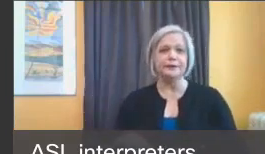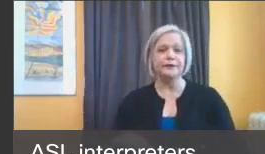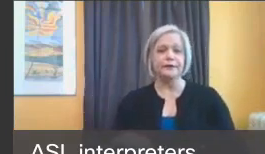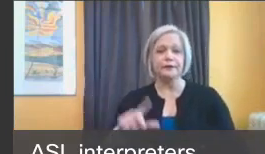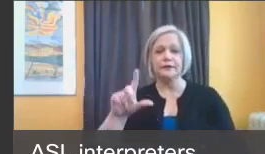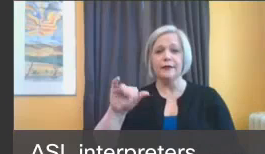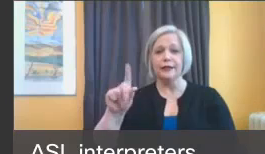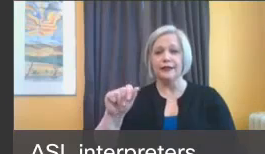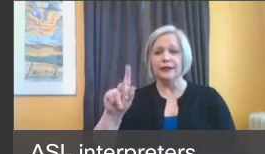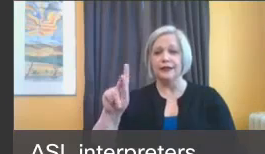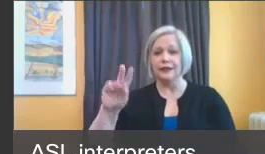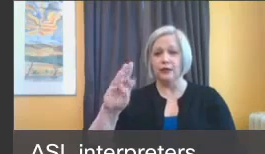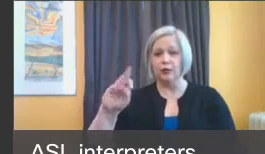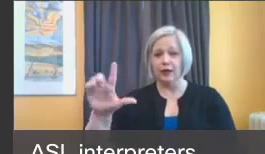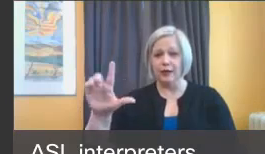Linda Kidwell.